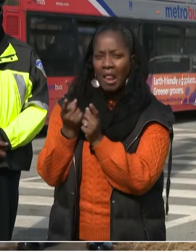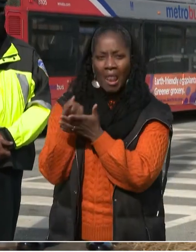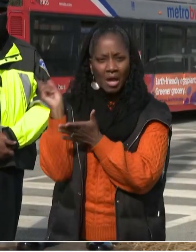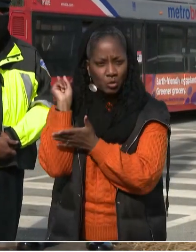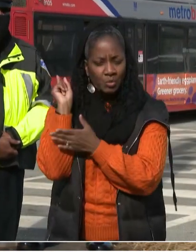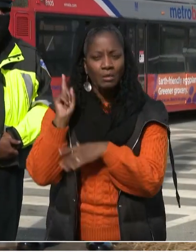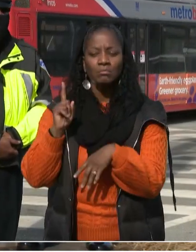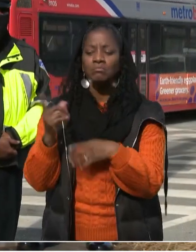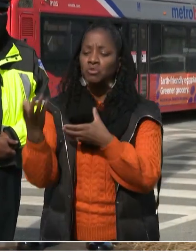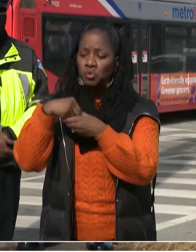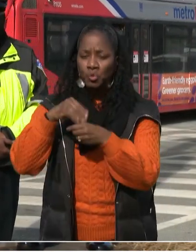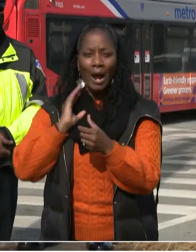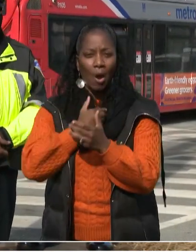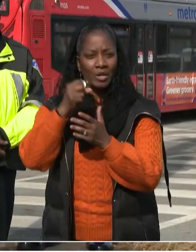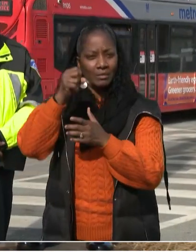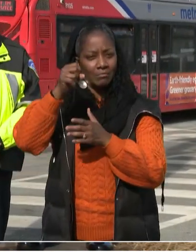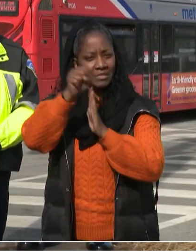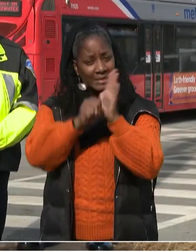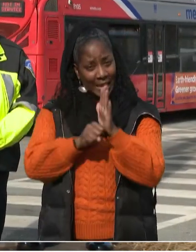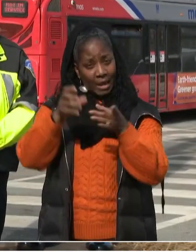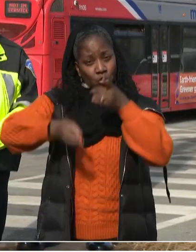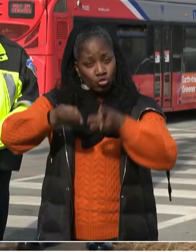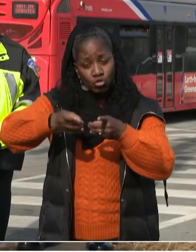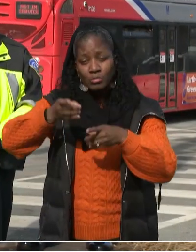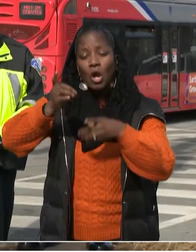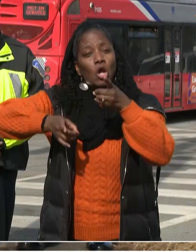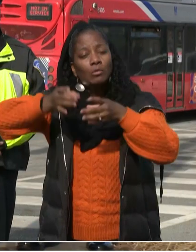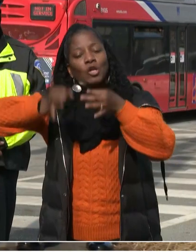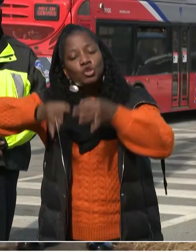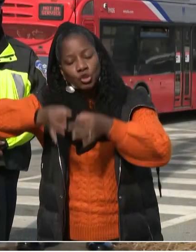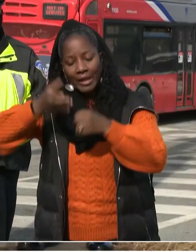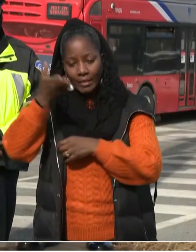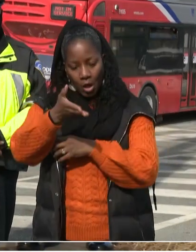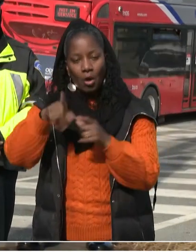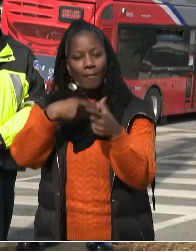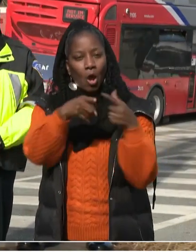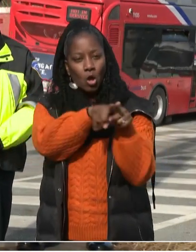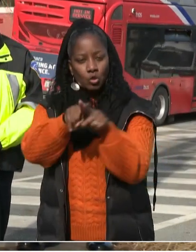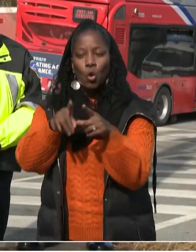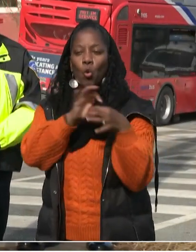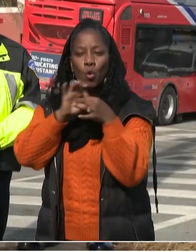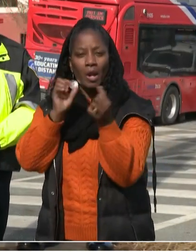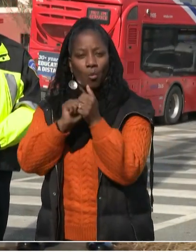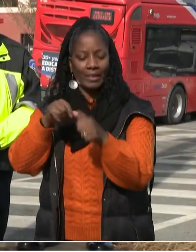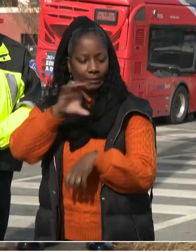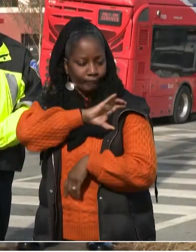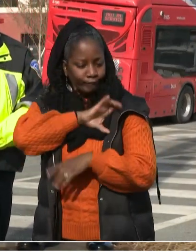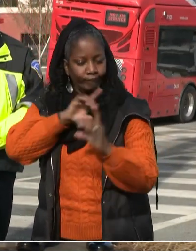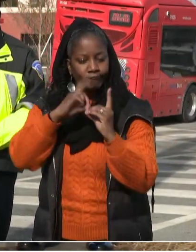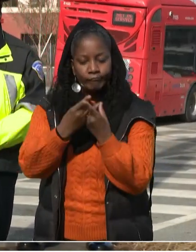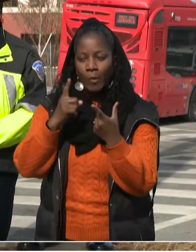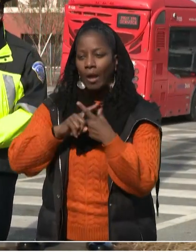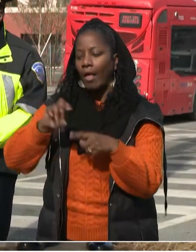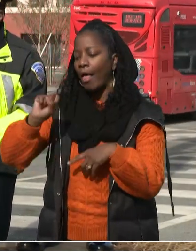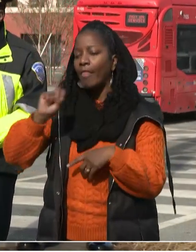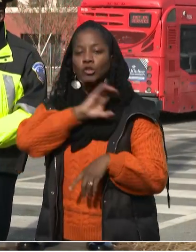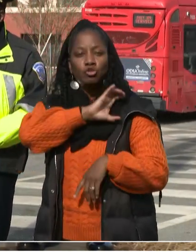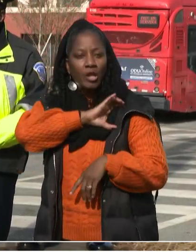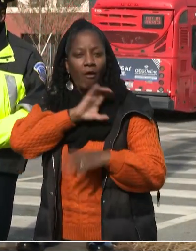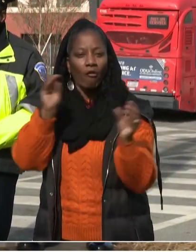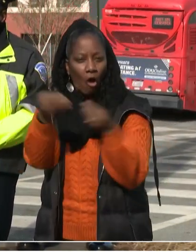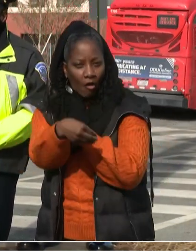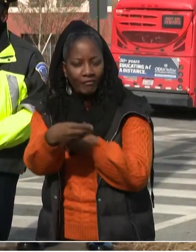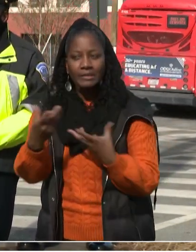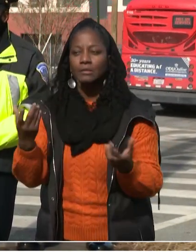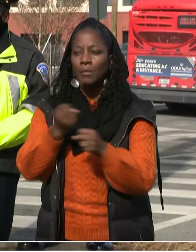attorney also in that group, where we meet not only with the police department, the courts, the sheriff's office, and everyone, but we'll be continuing to sit at